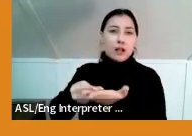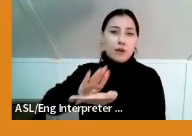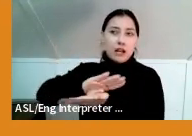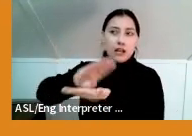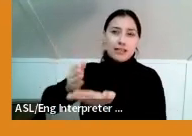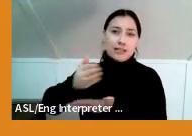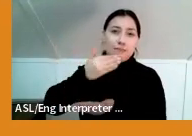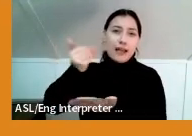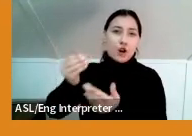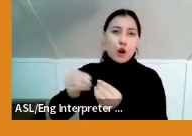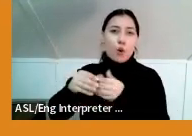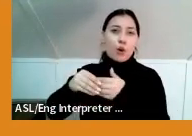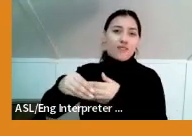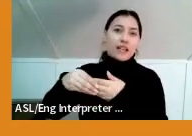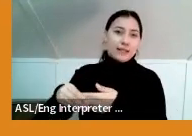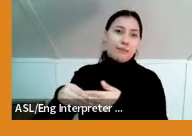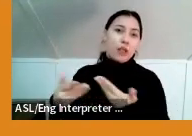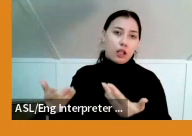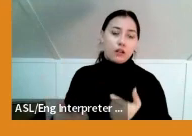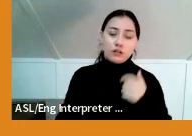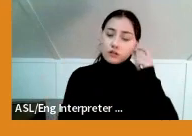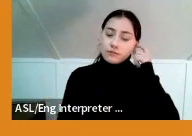grant, it's a more flexible grant.